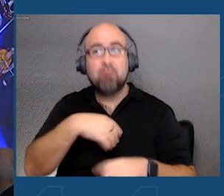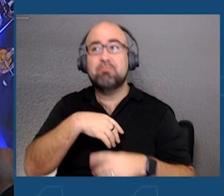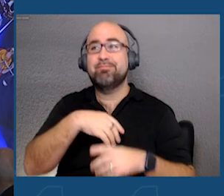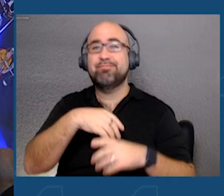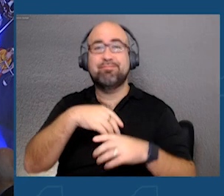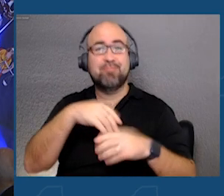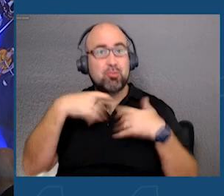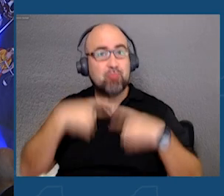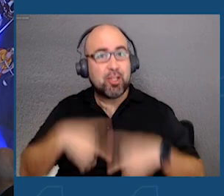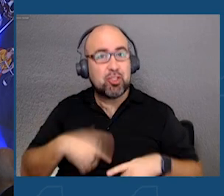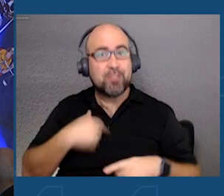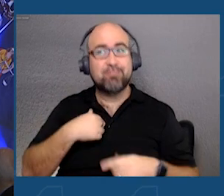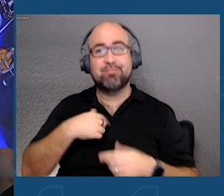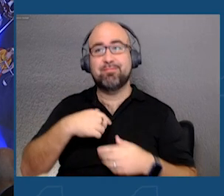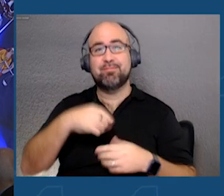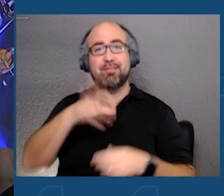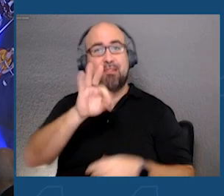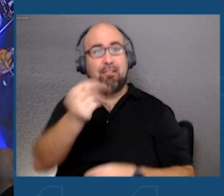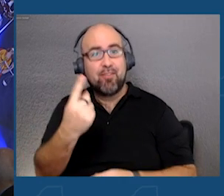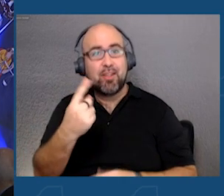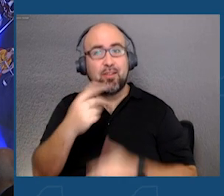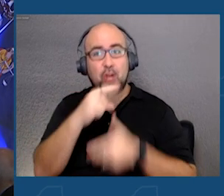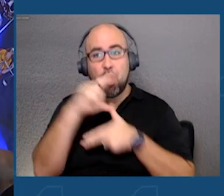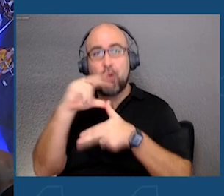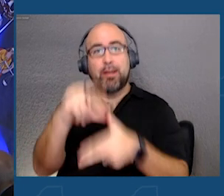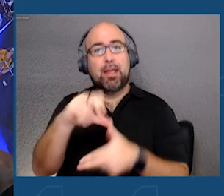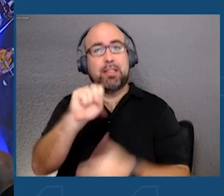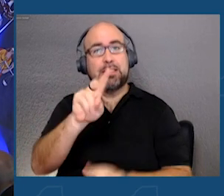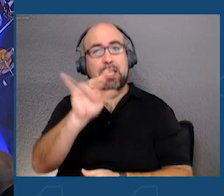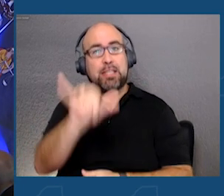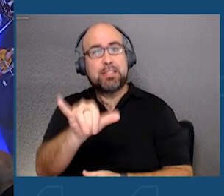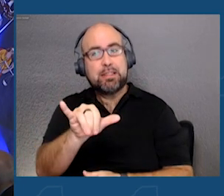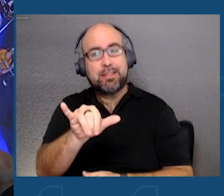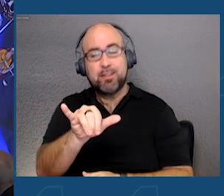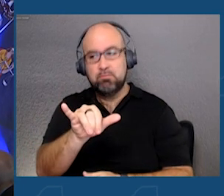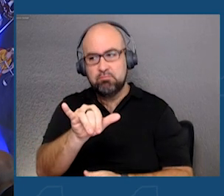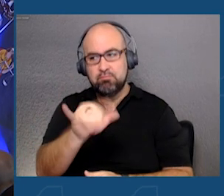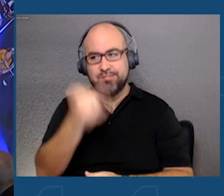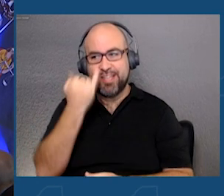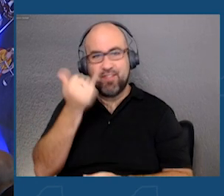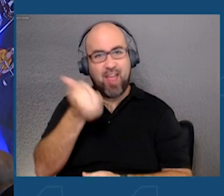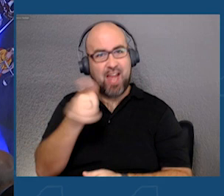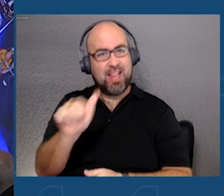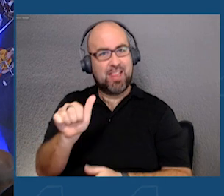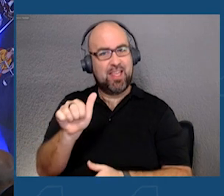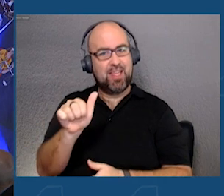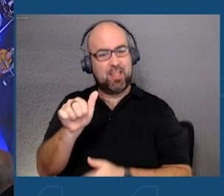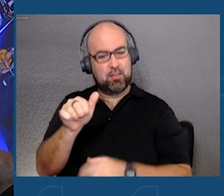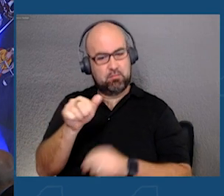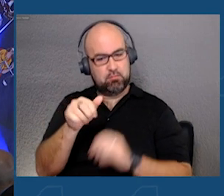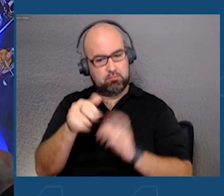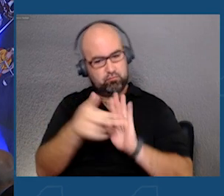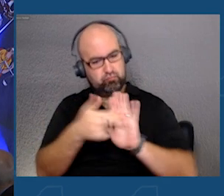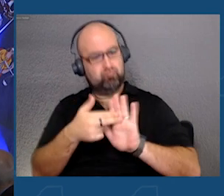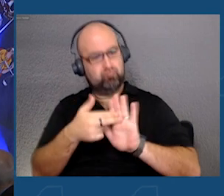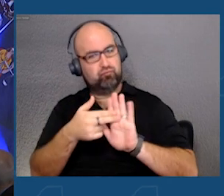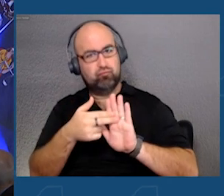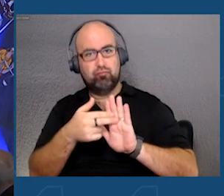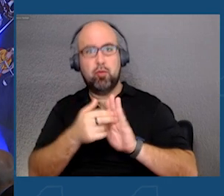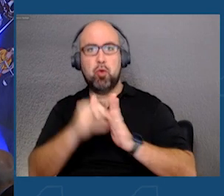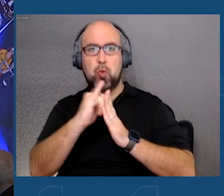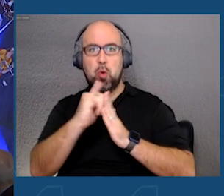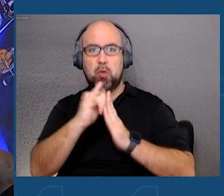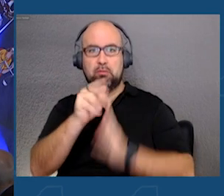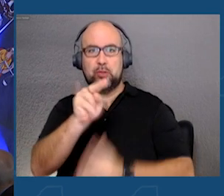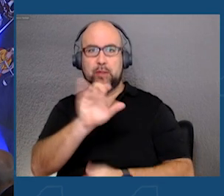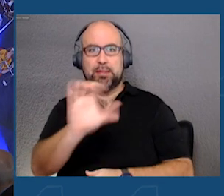Sandy. If there's anything that marks New York City that makes us who we are, it